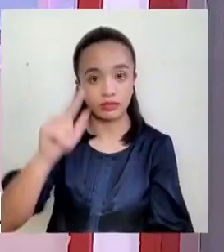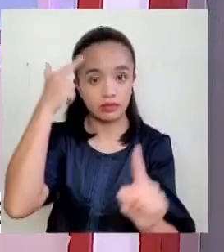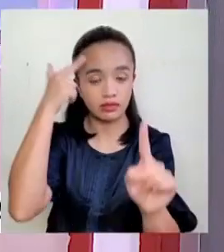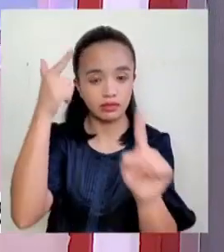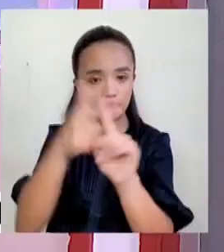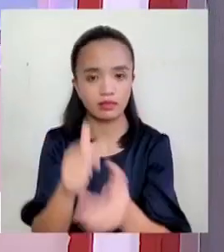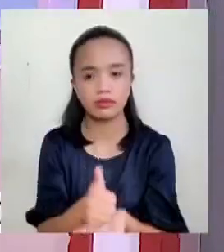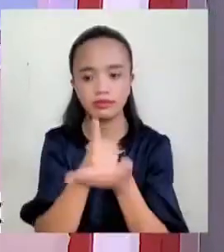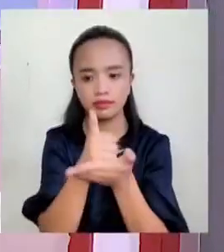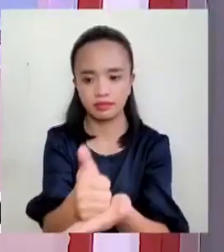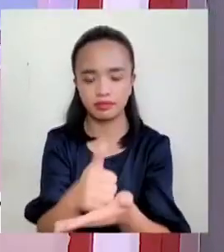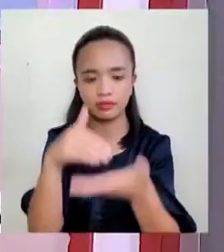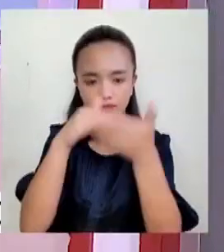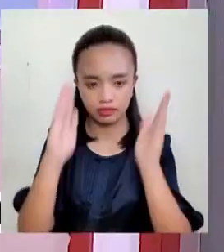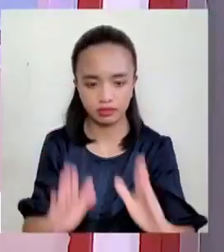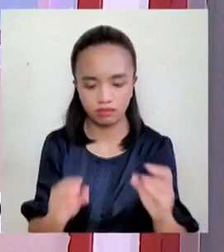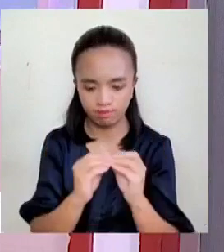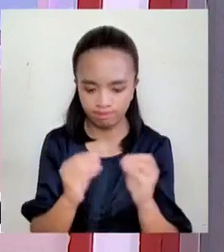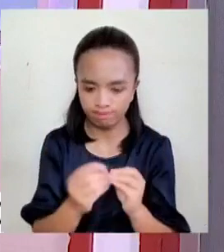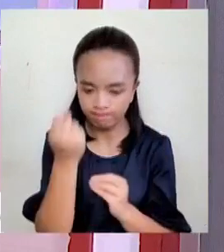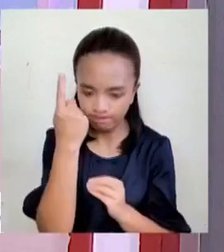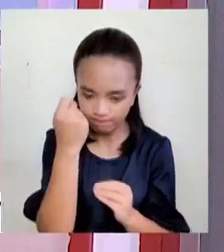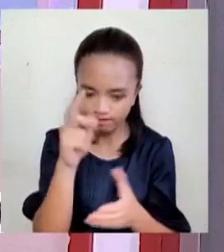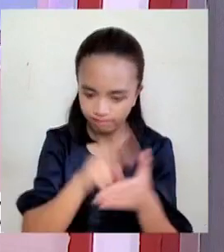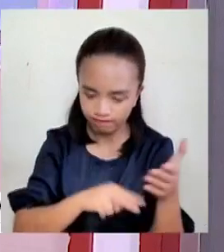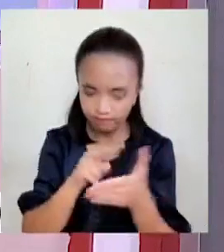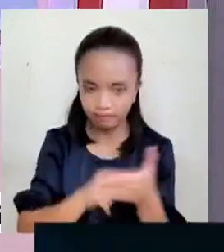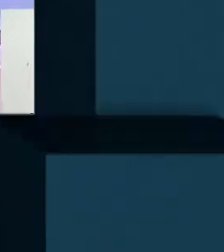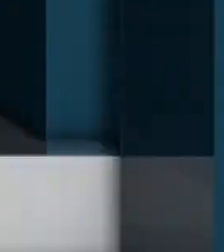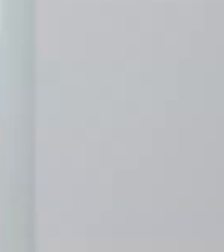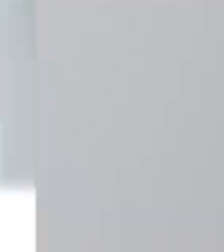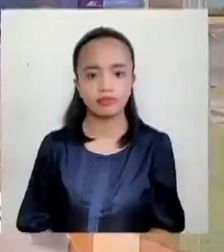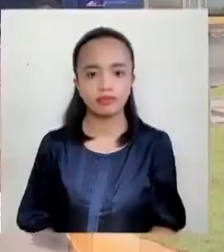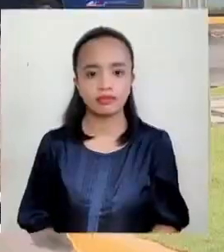and comprehend better. The details from Joyce Balancho.